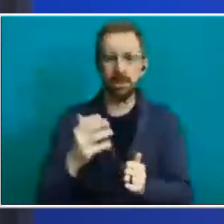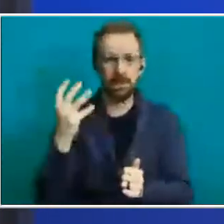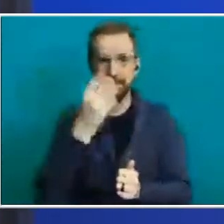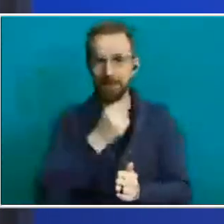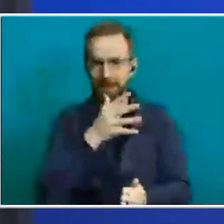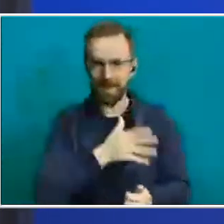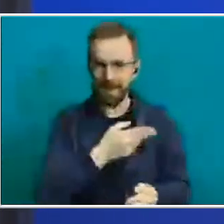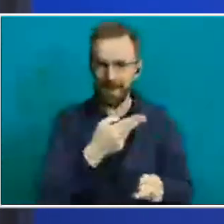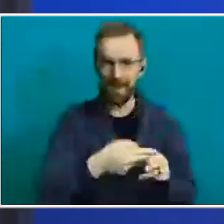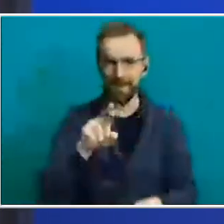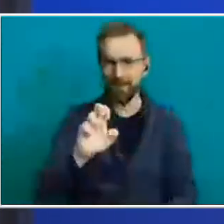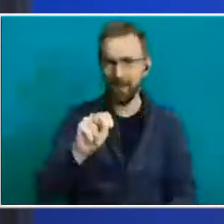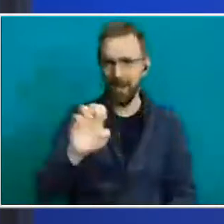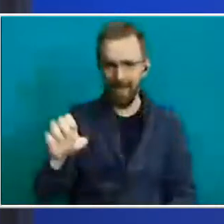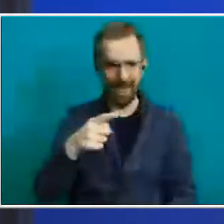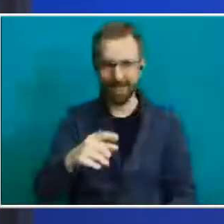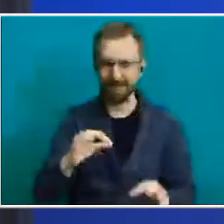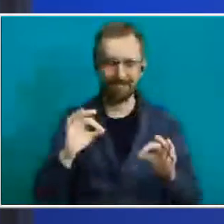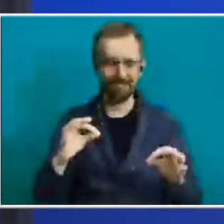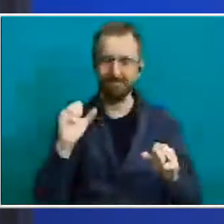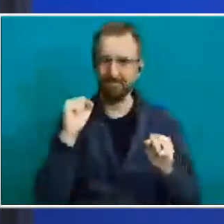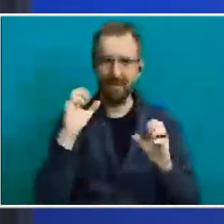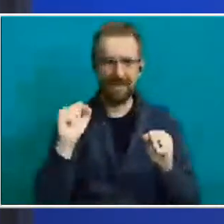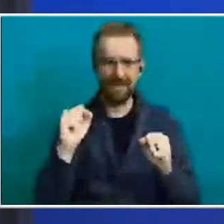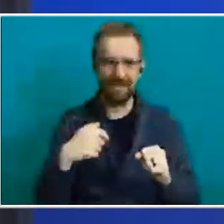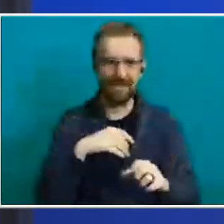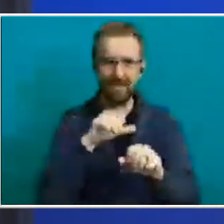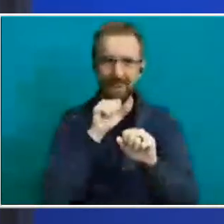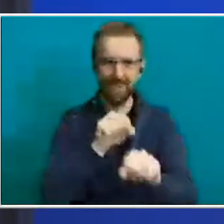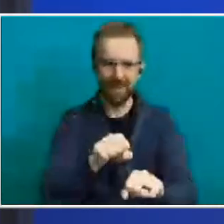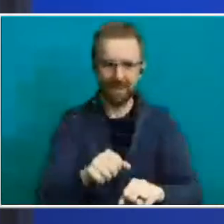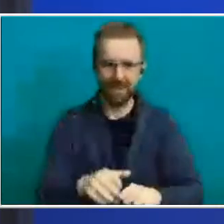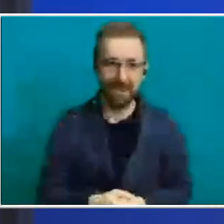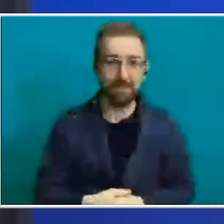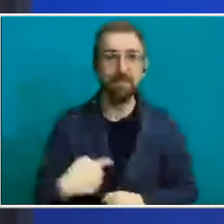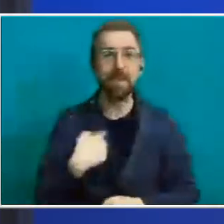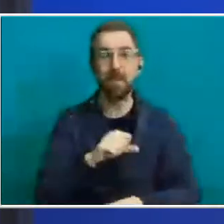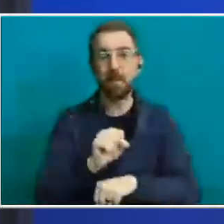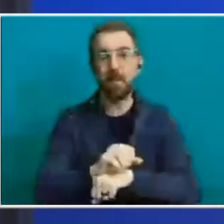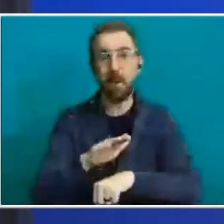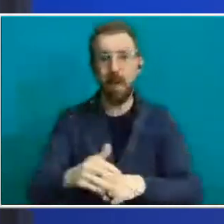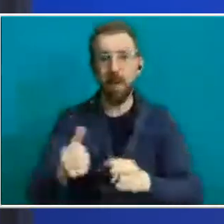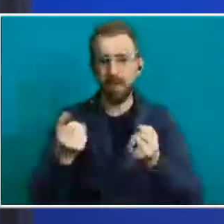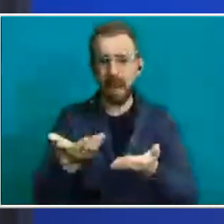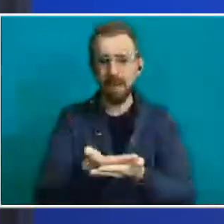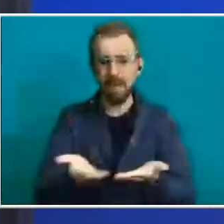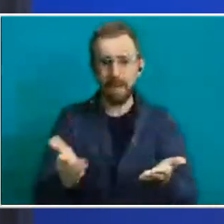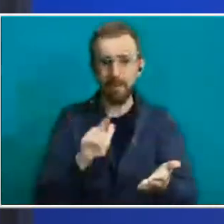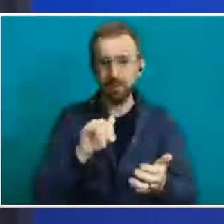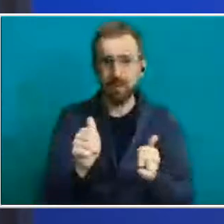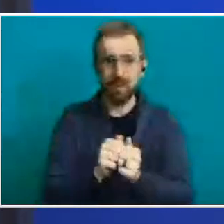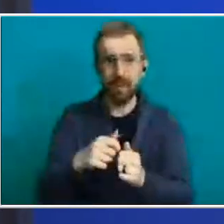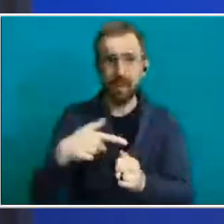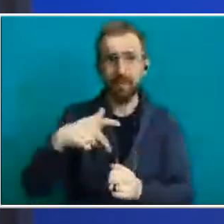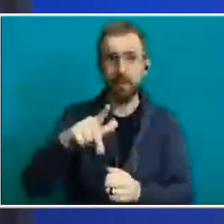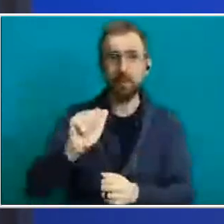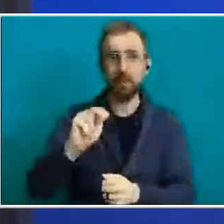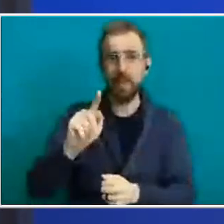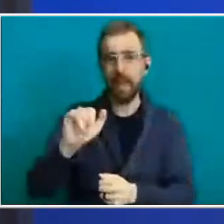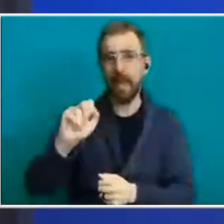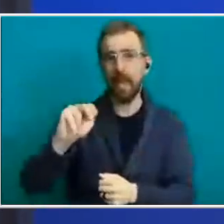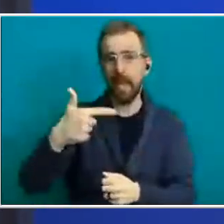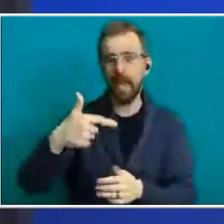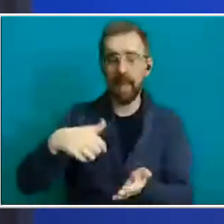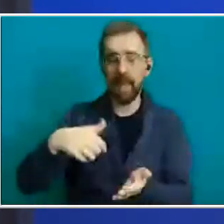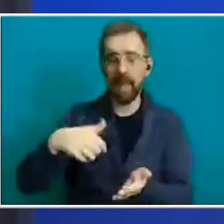She's amazing. I love her. But we worked on a lot of stuff really with planting, because that was important, especially with